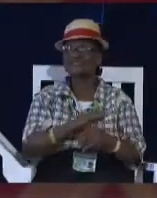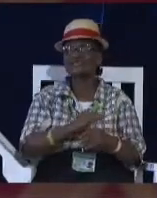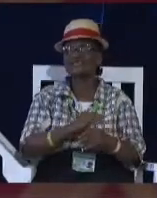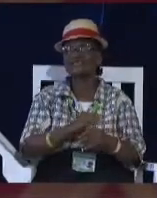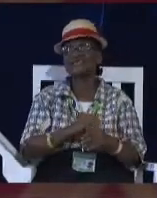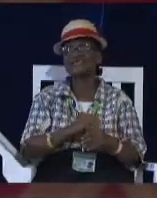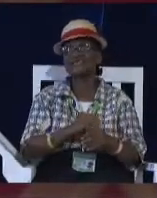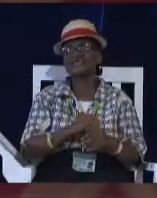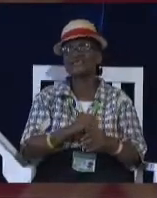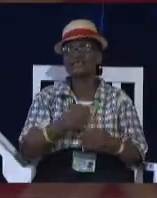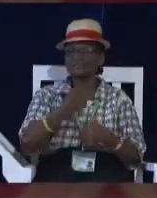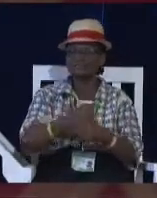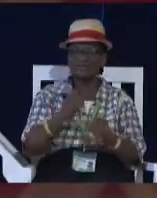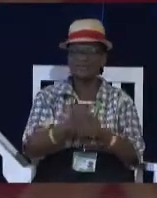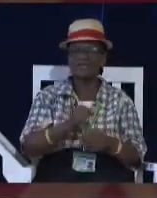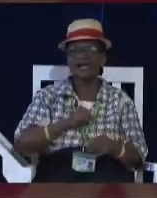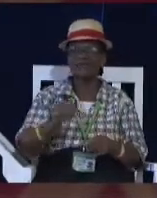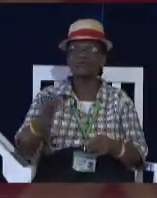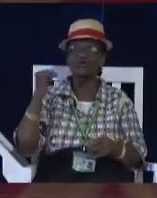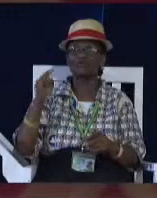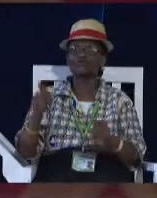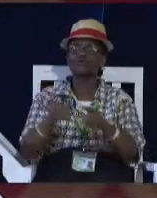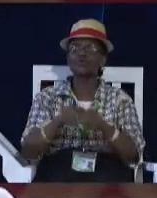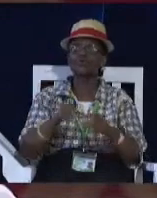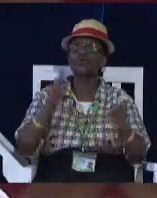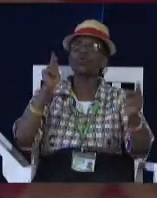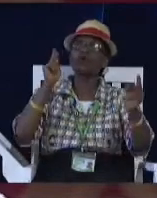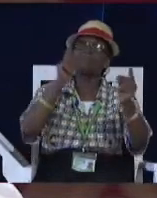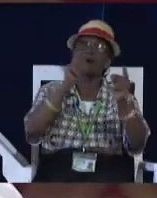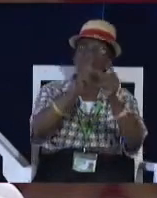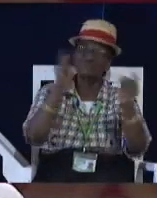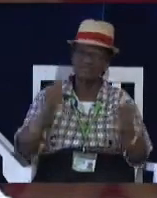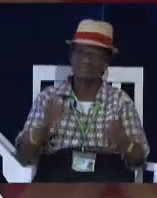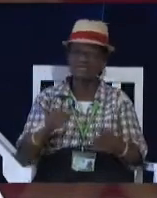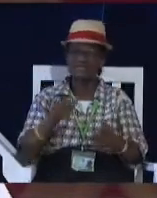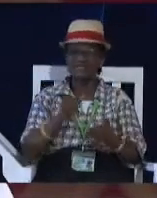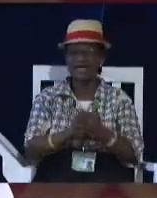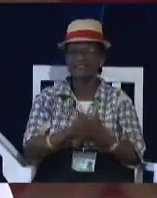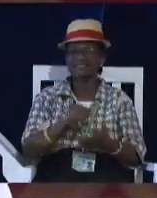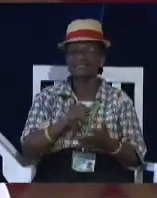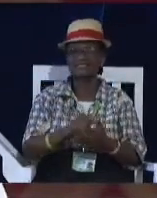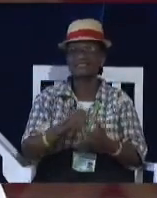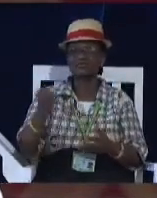I was so perfect that it was fearful.